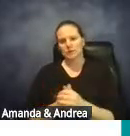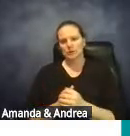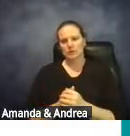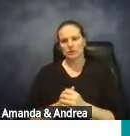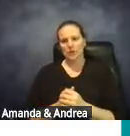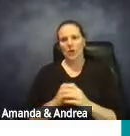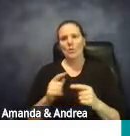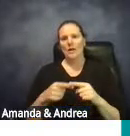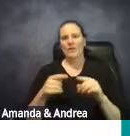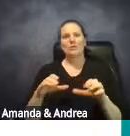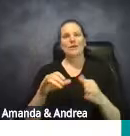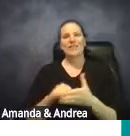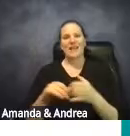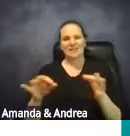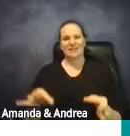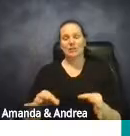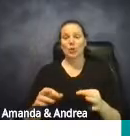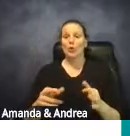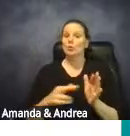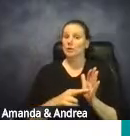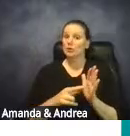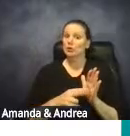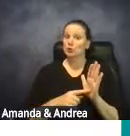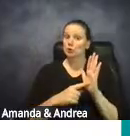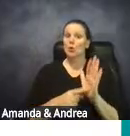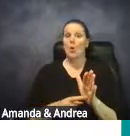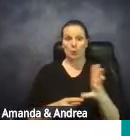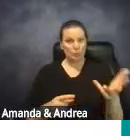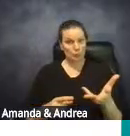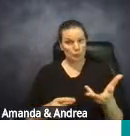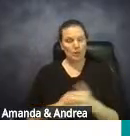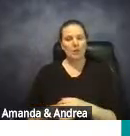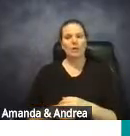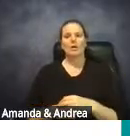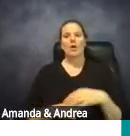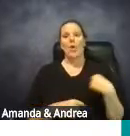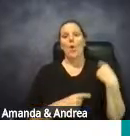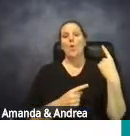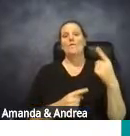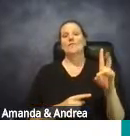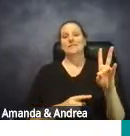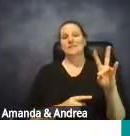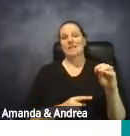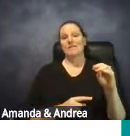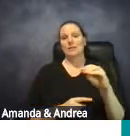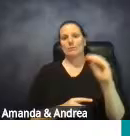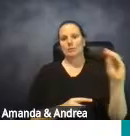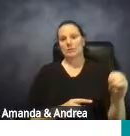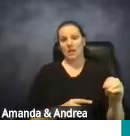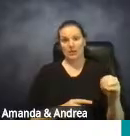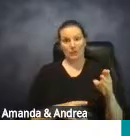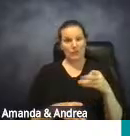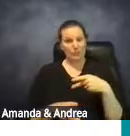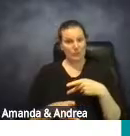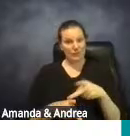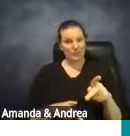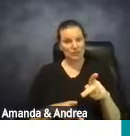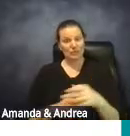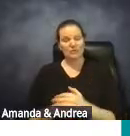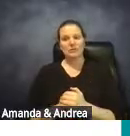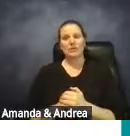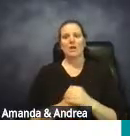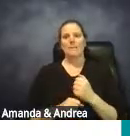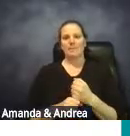making that decision. Research shows that over 70% of professionals made